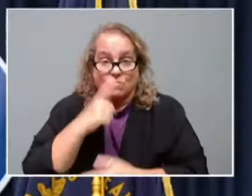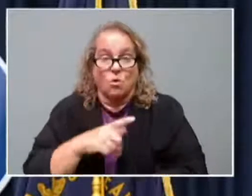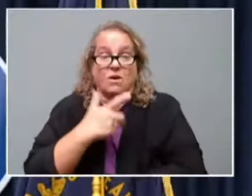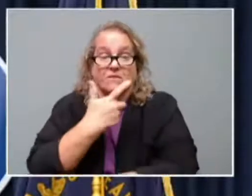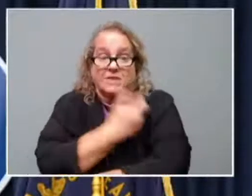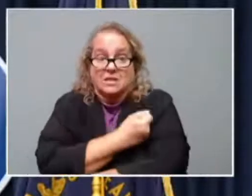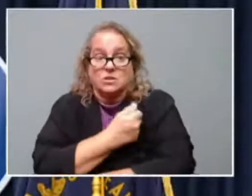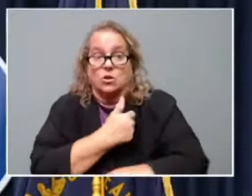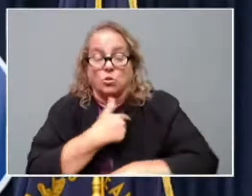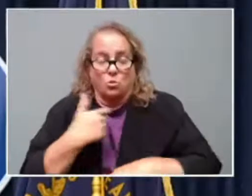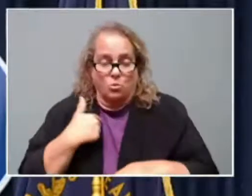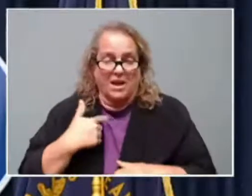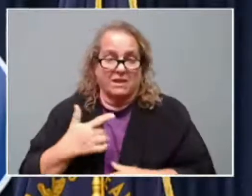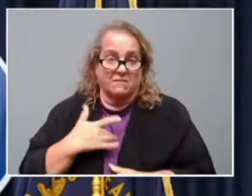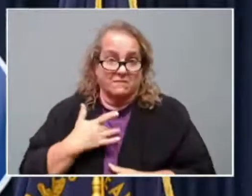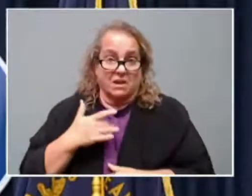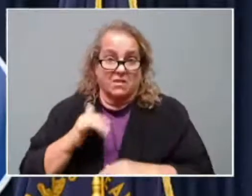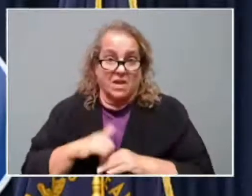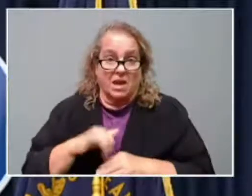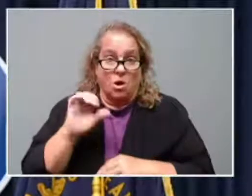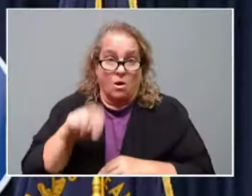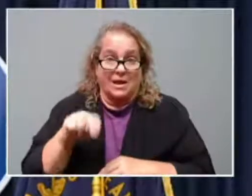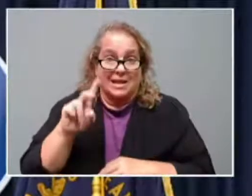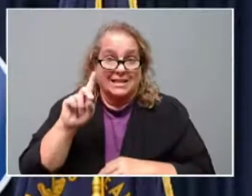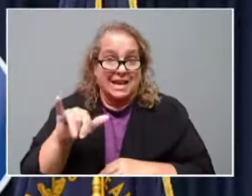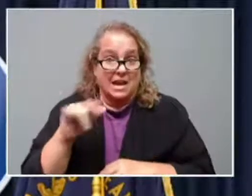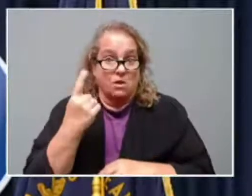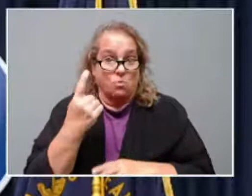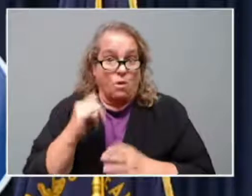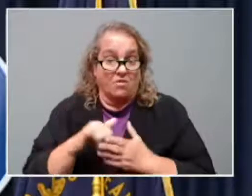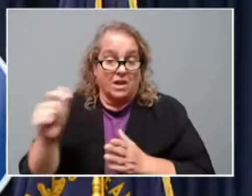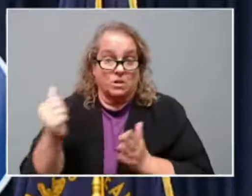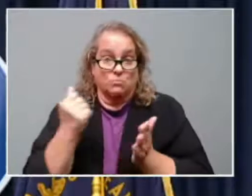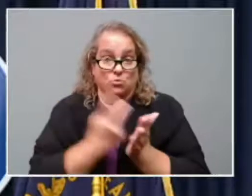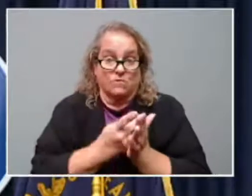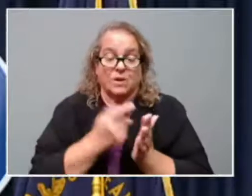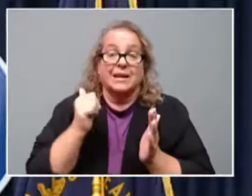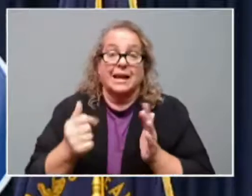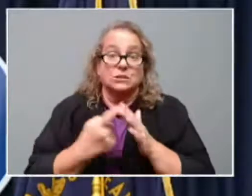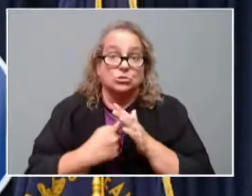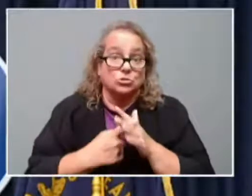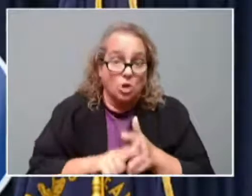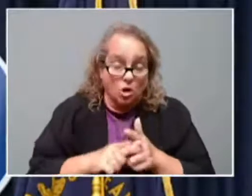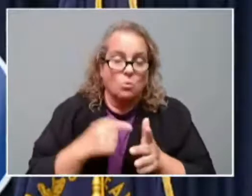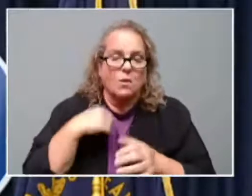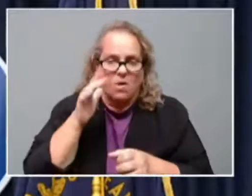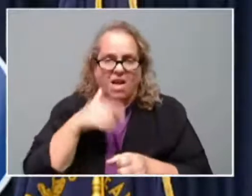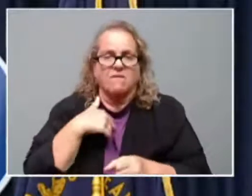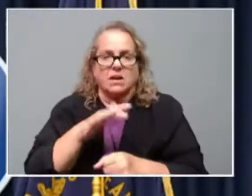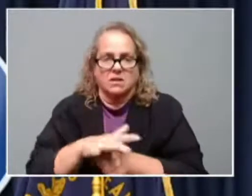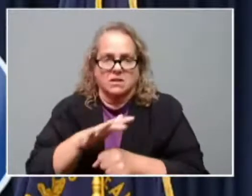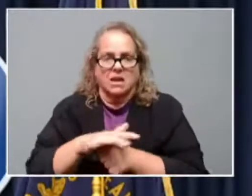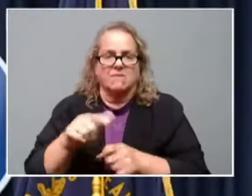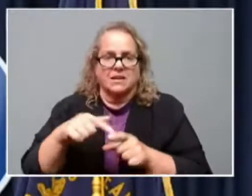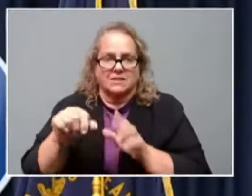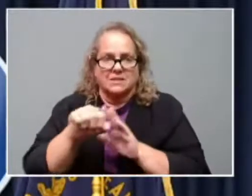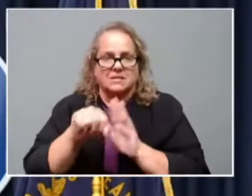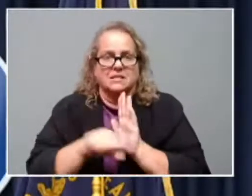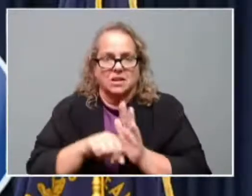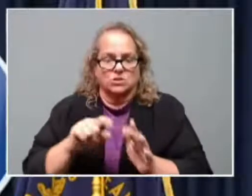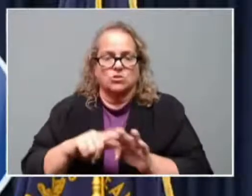we believe on day 1 that those can start. We'll have enough in this state to vaccinate a third of that entire